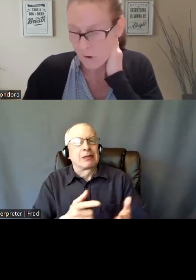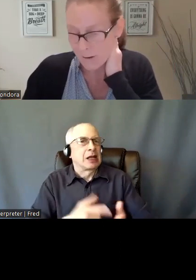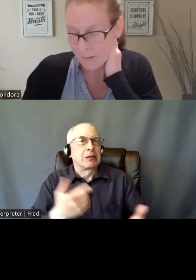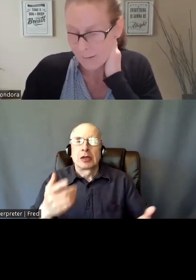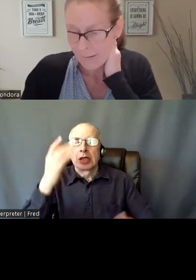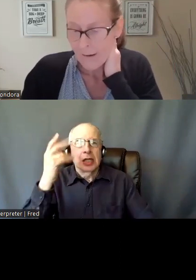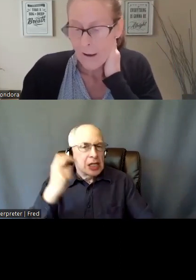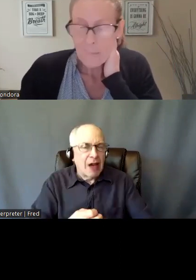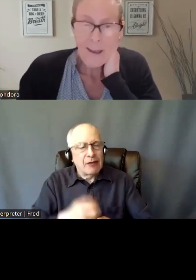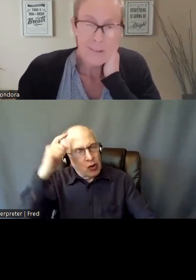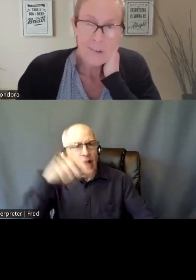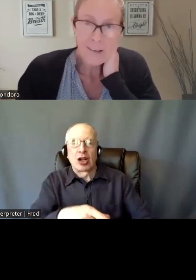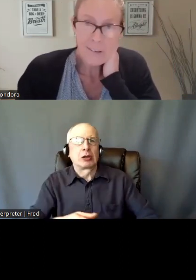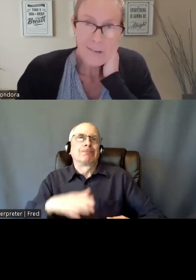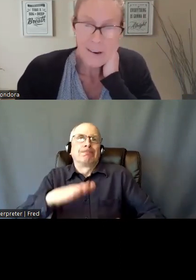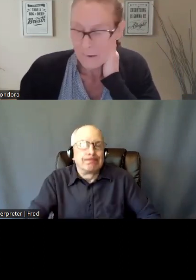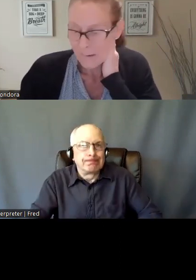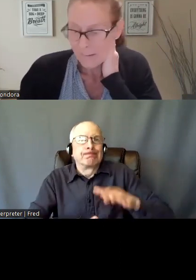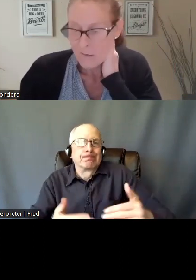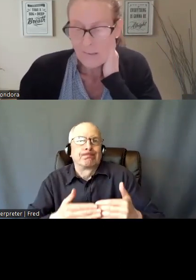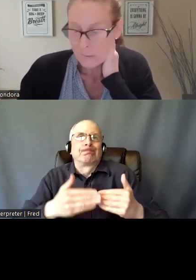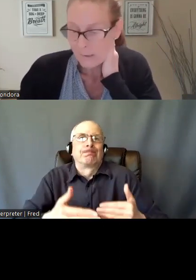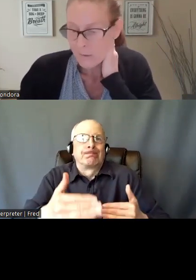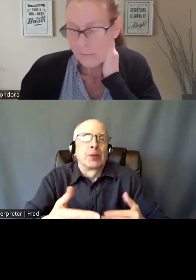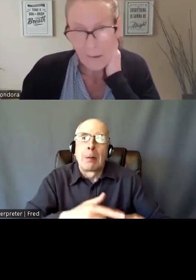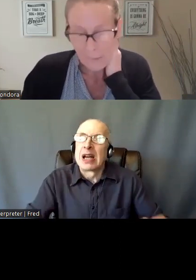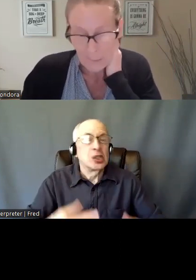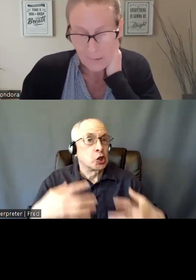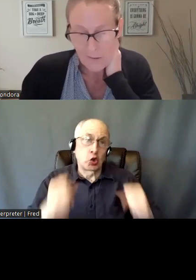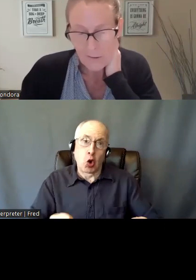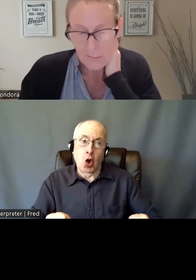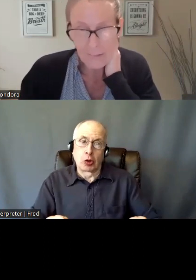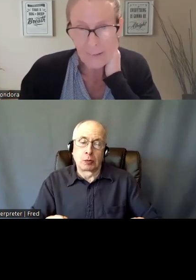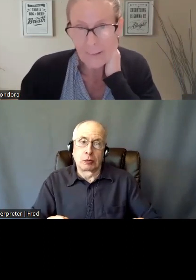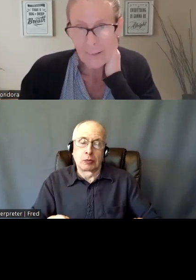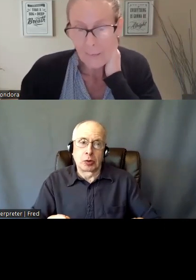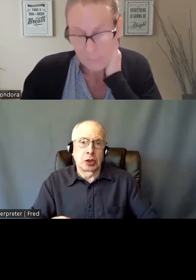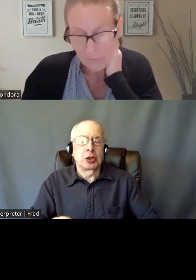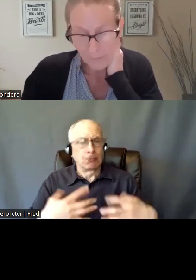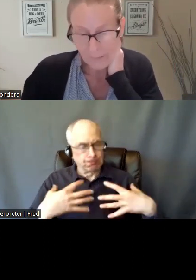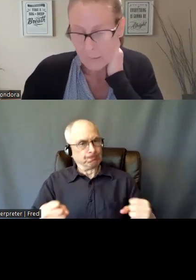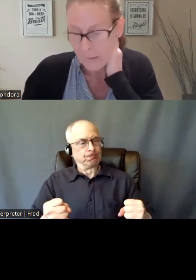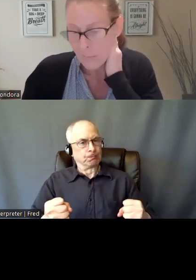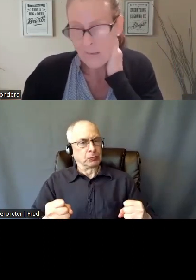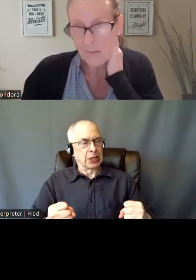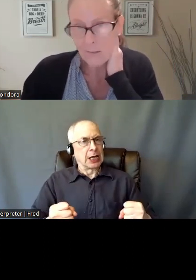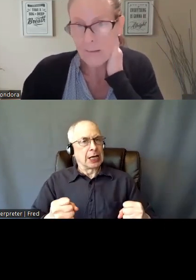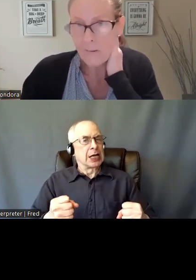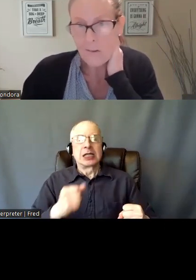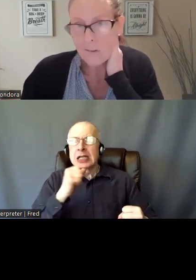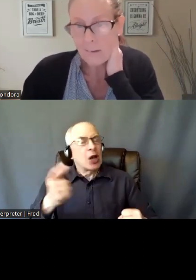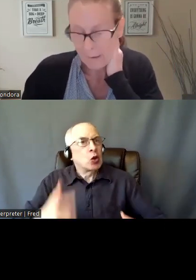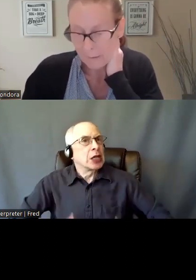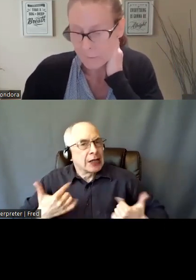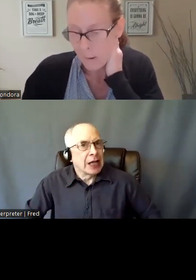and strong. And just like I shared, she's not only surviving, but she's really thriving in many ways in her life.